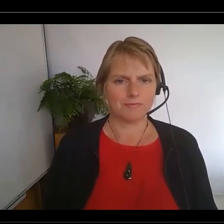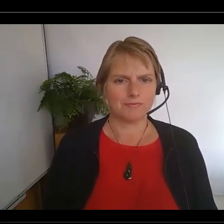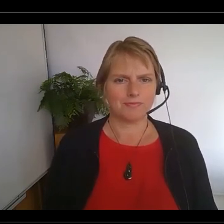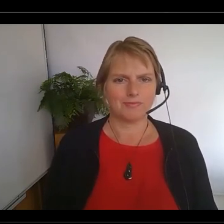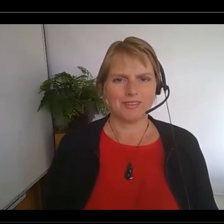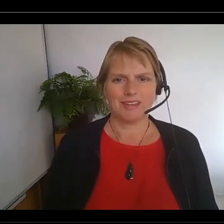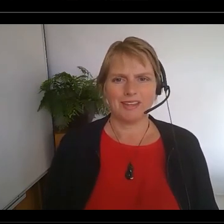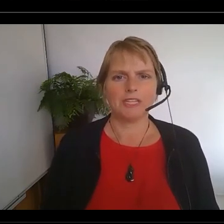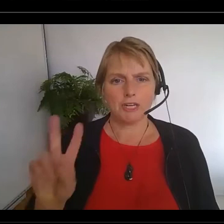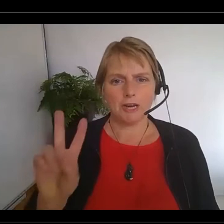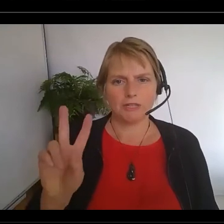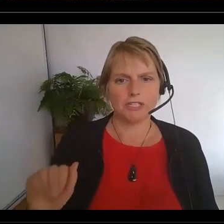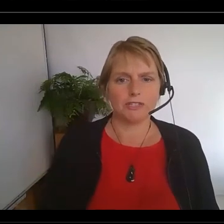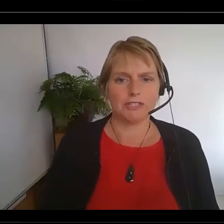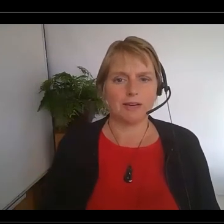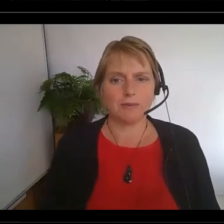Okay. Great.